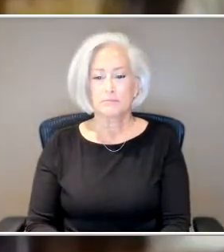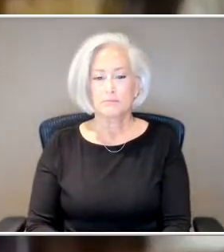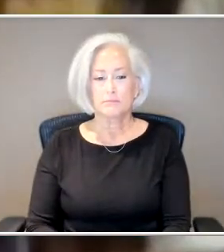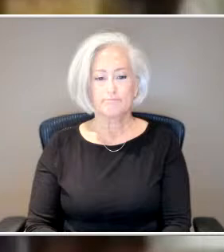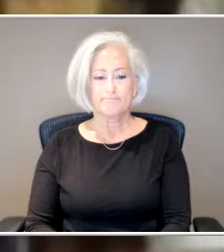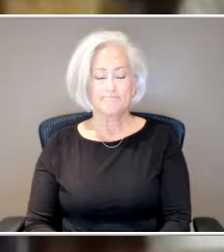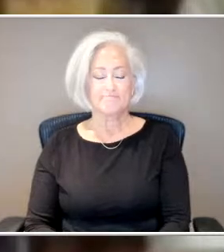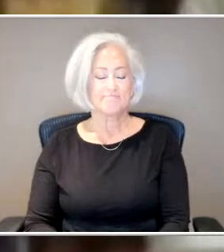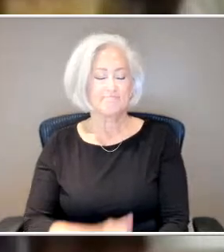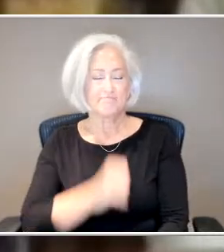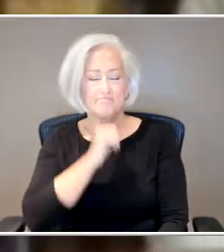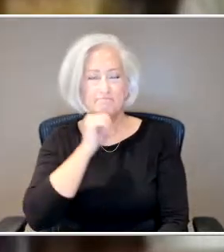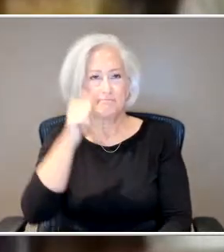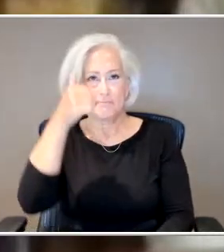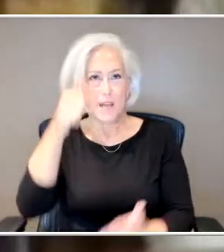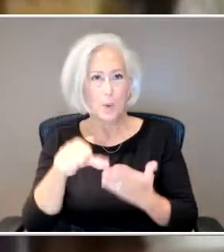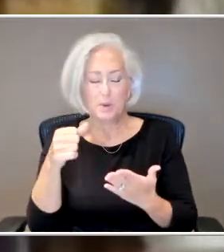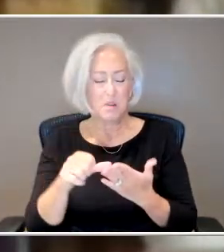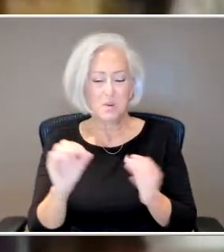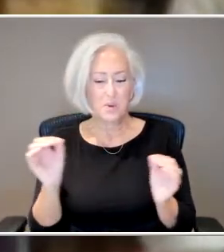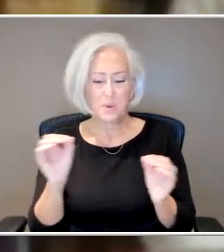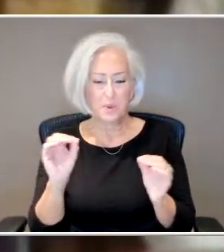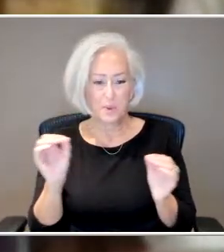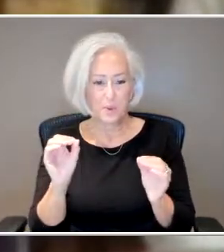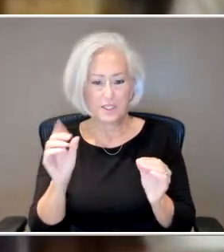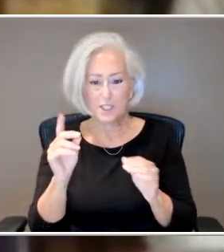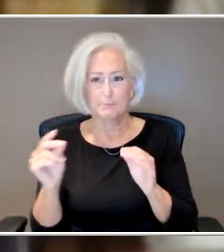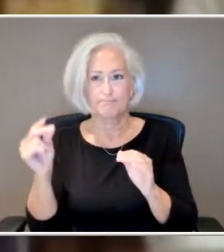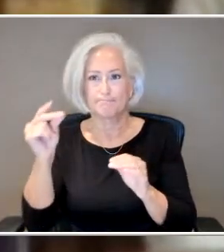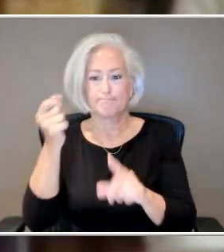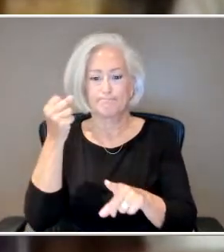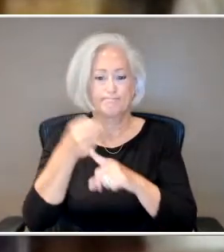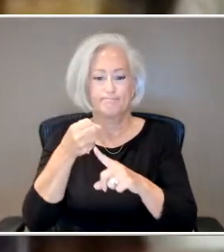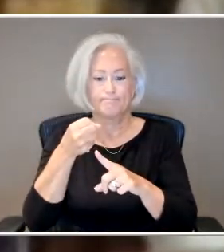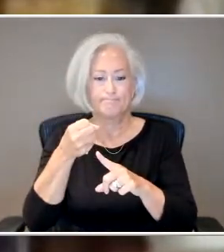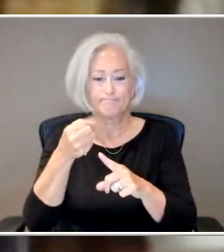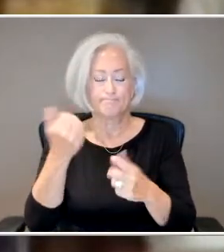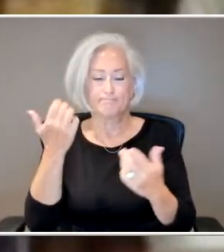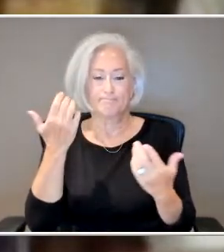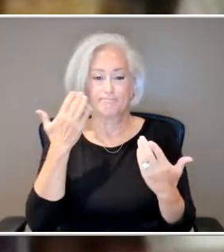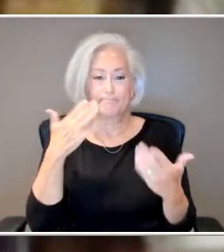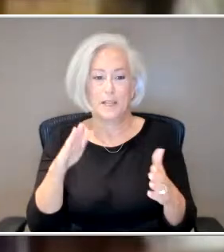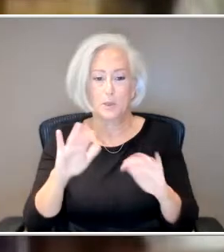I don't remember. It just appeared. I'm not quite sure how it